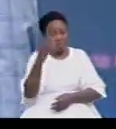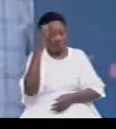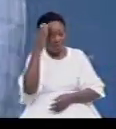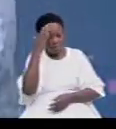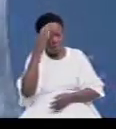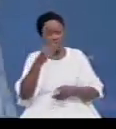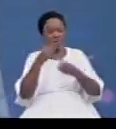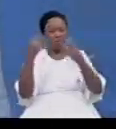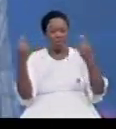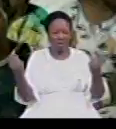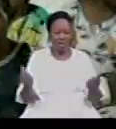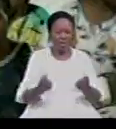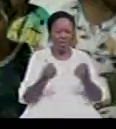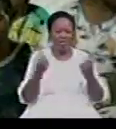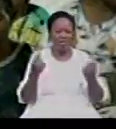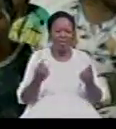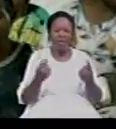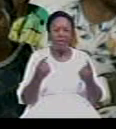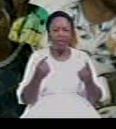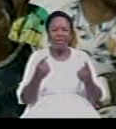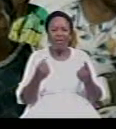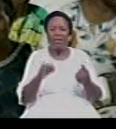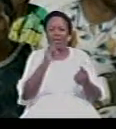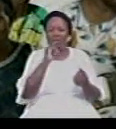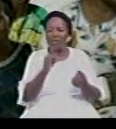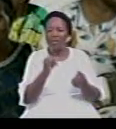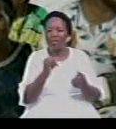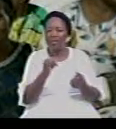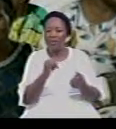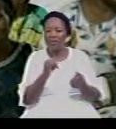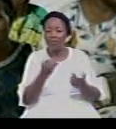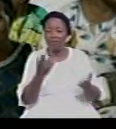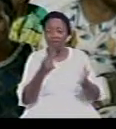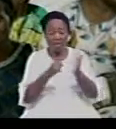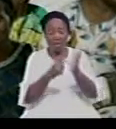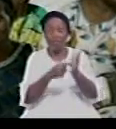sin is like your shadow